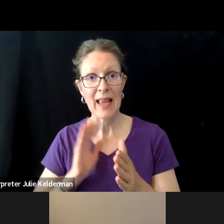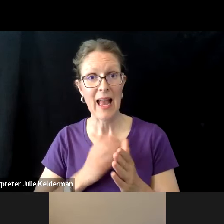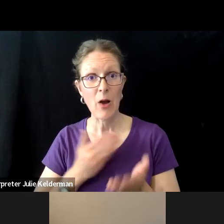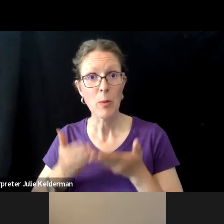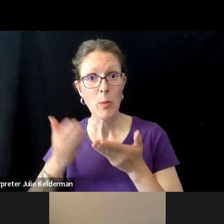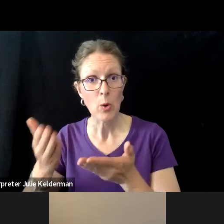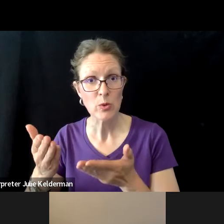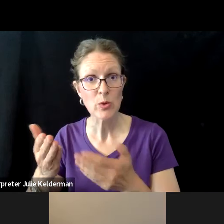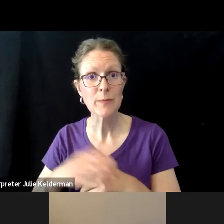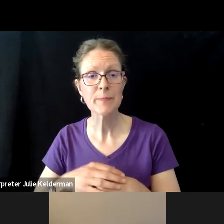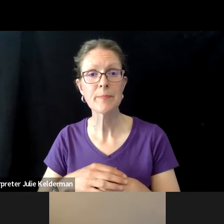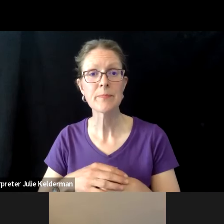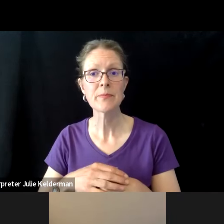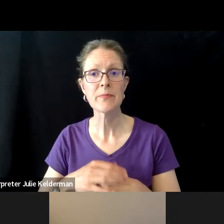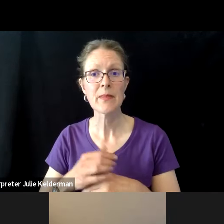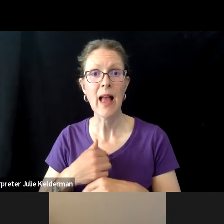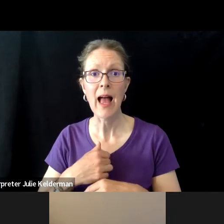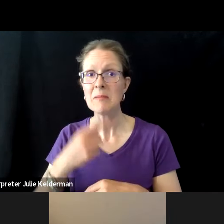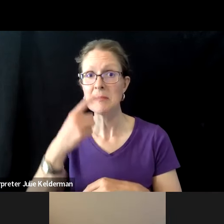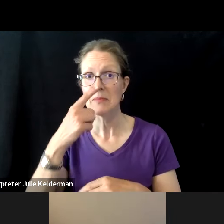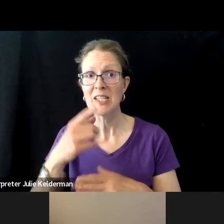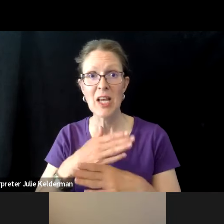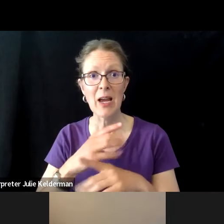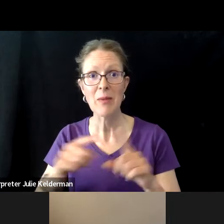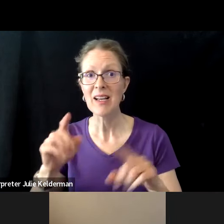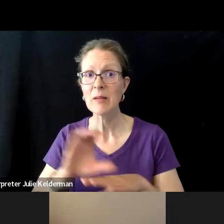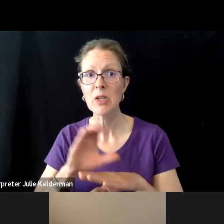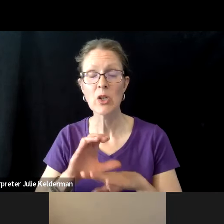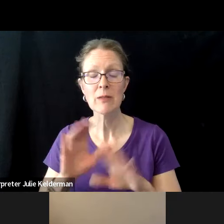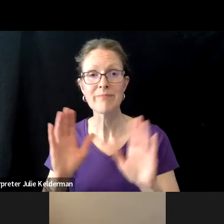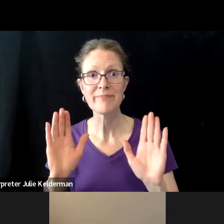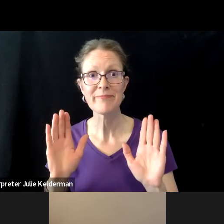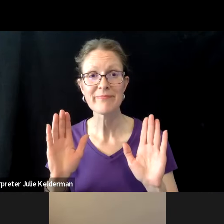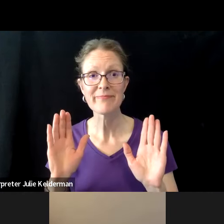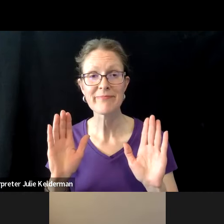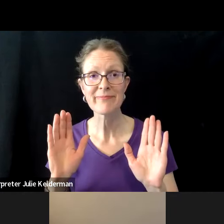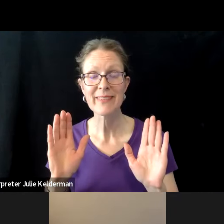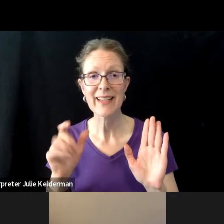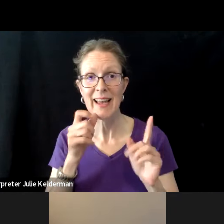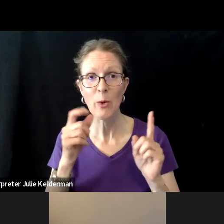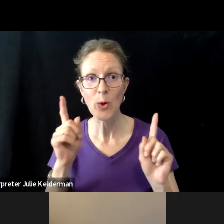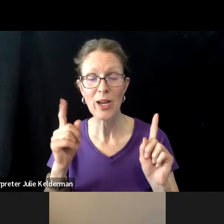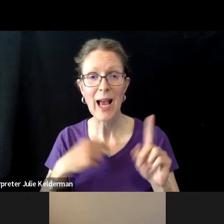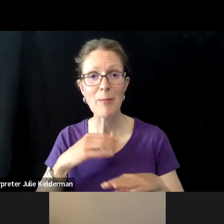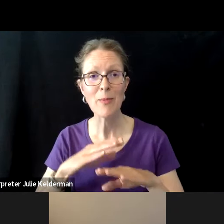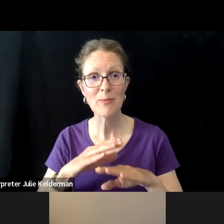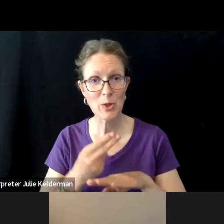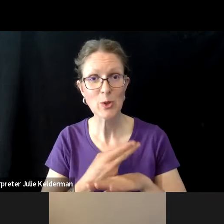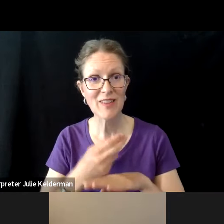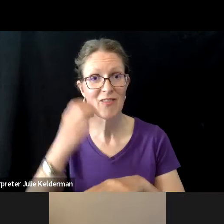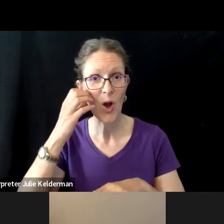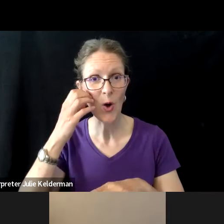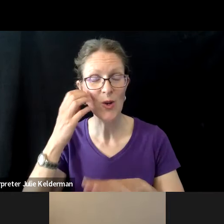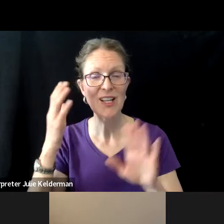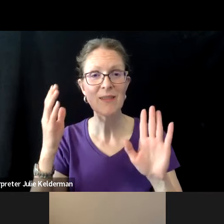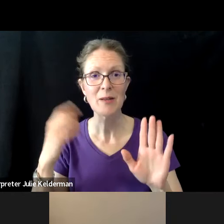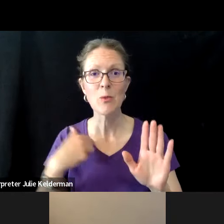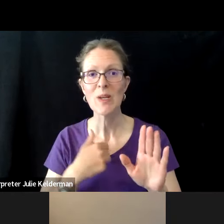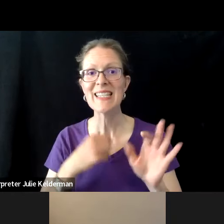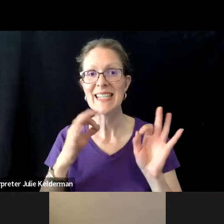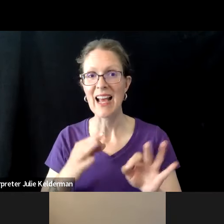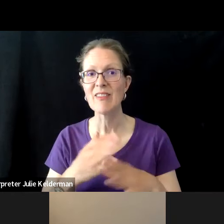project. I would share it on my screen, but my computer still won't turn back on, so I'm on my phone. But we can definitely share that information with